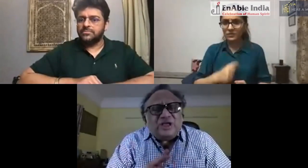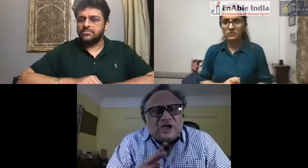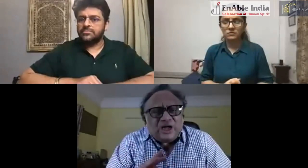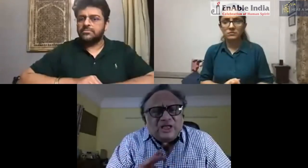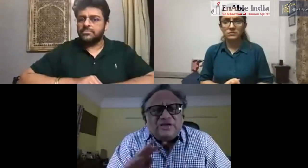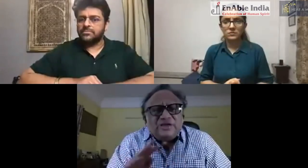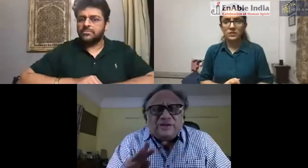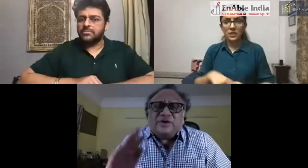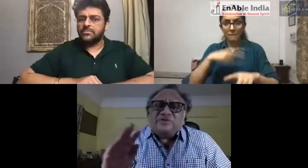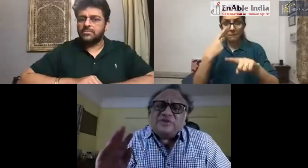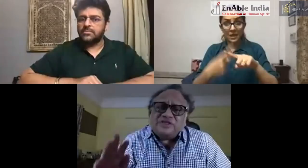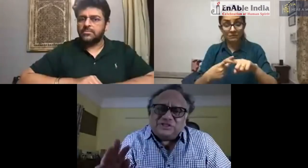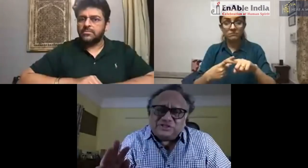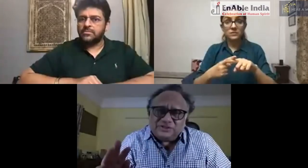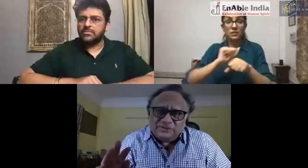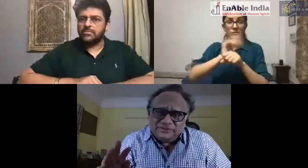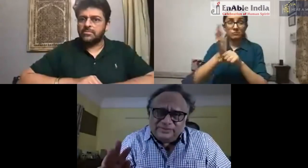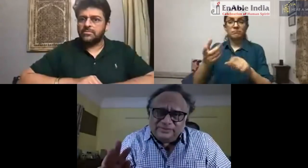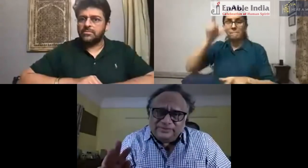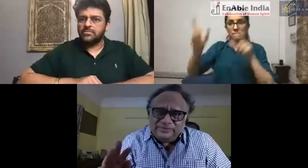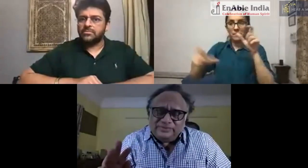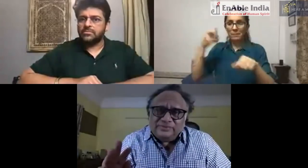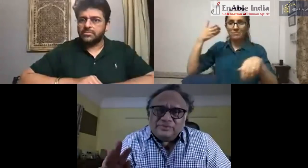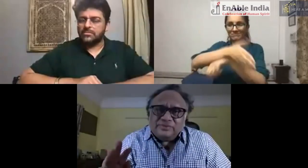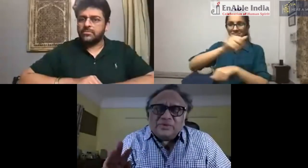very high number of cases.